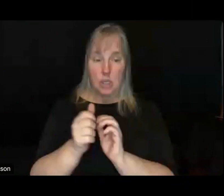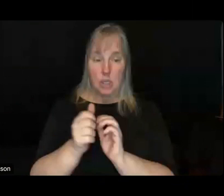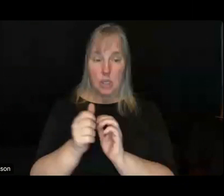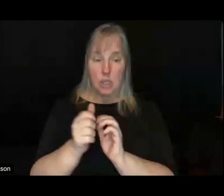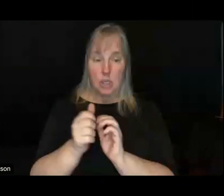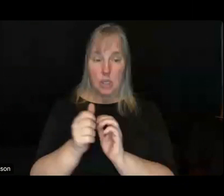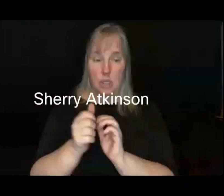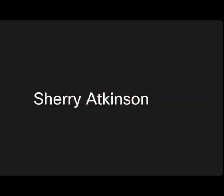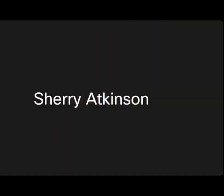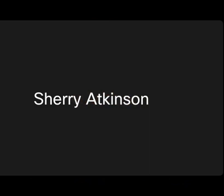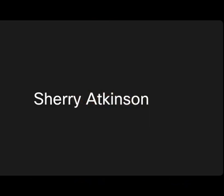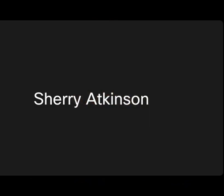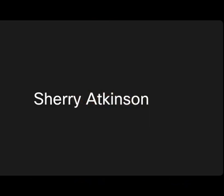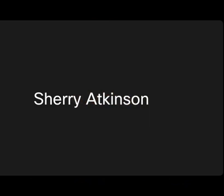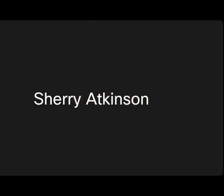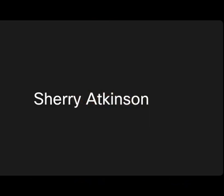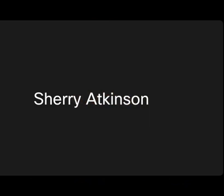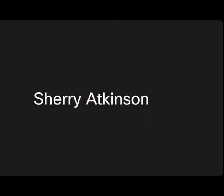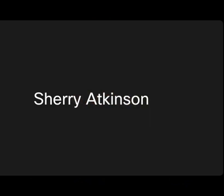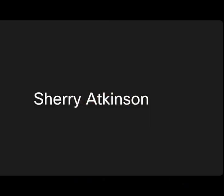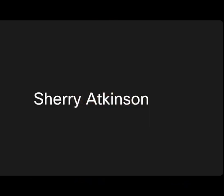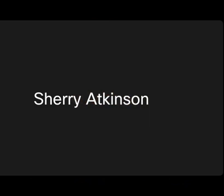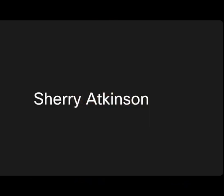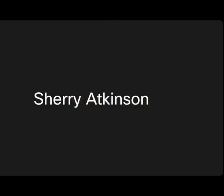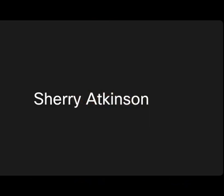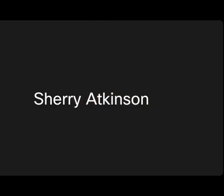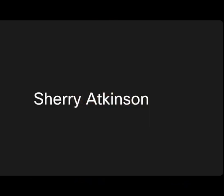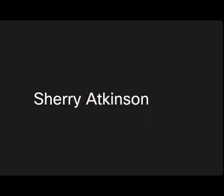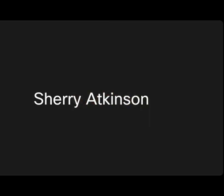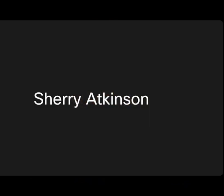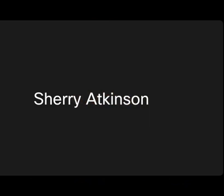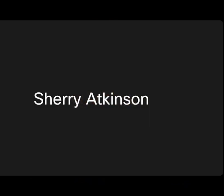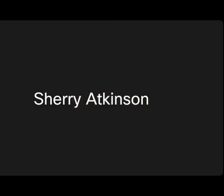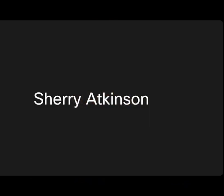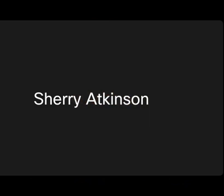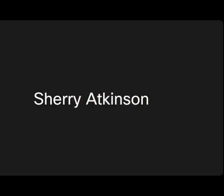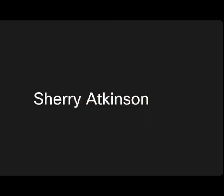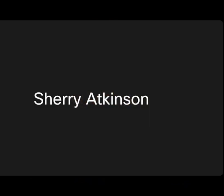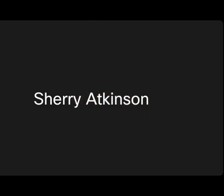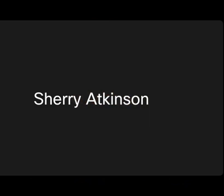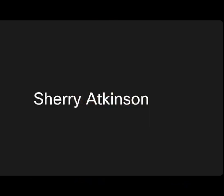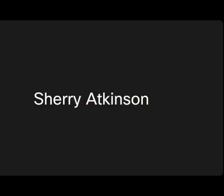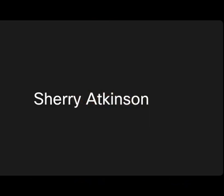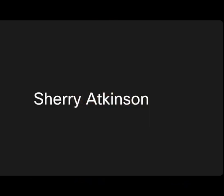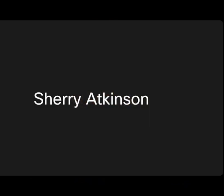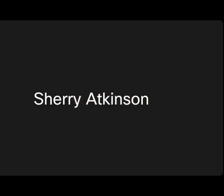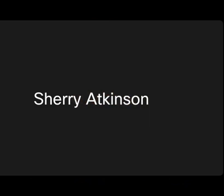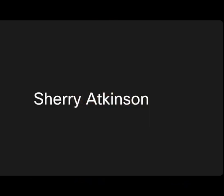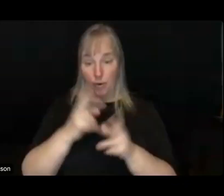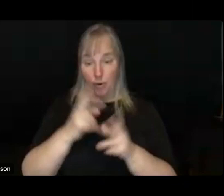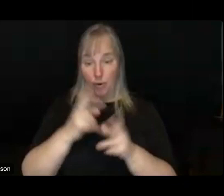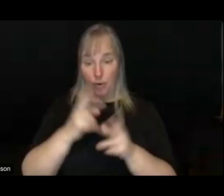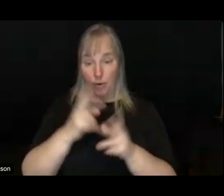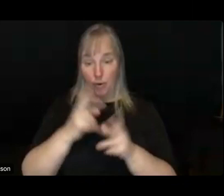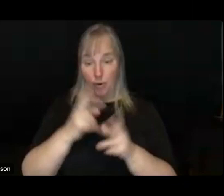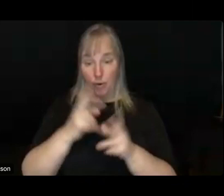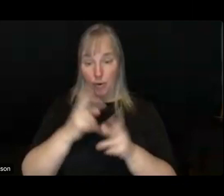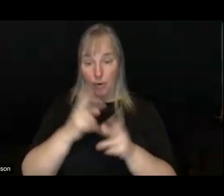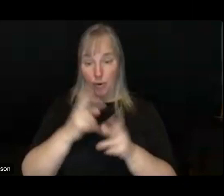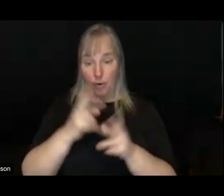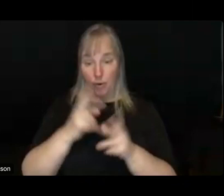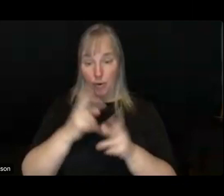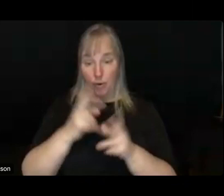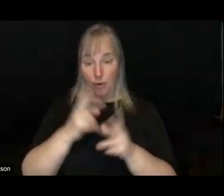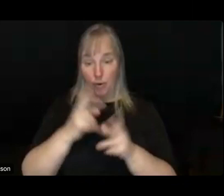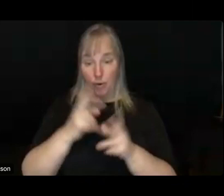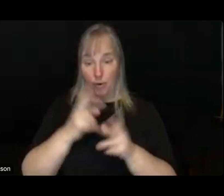course. The daycare issue I just mentioned, and the cost of living there as well. The cost of